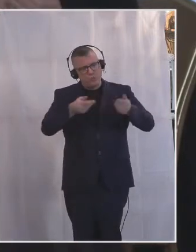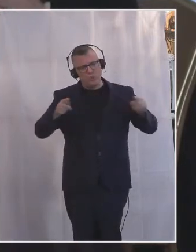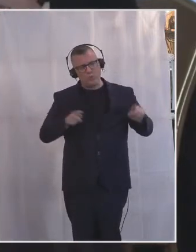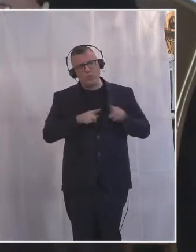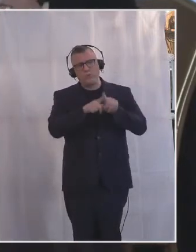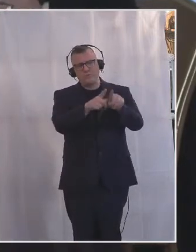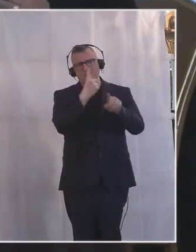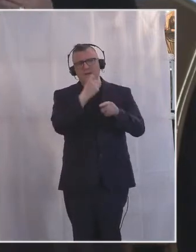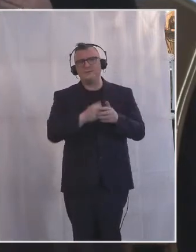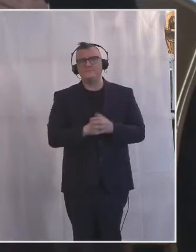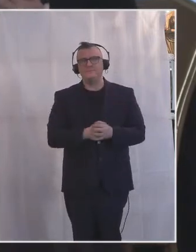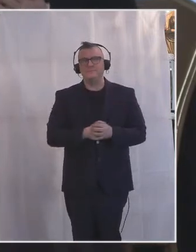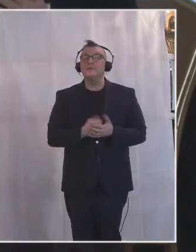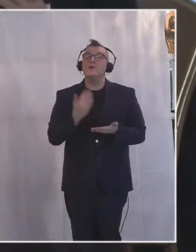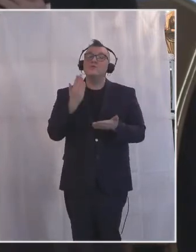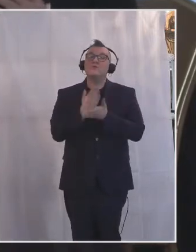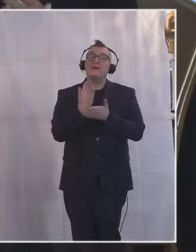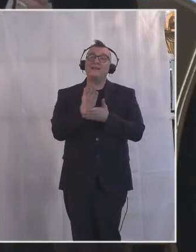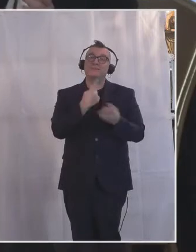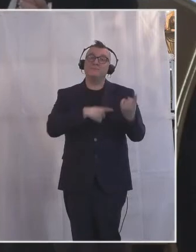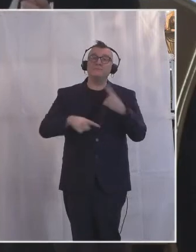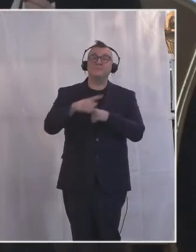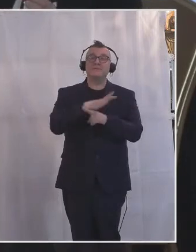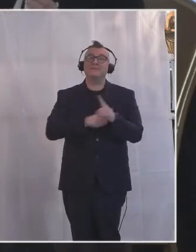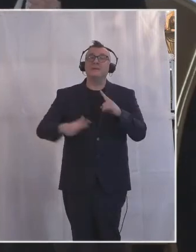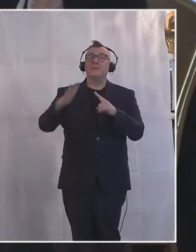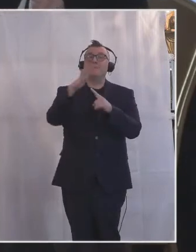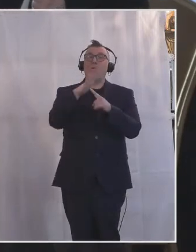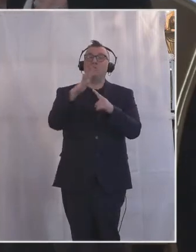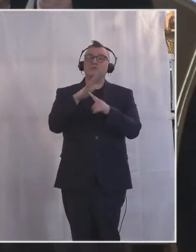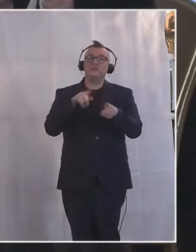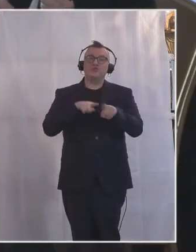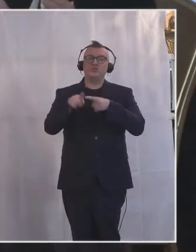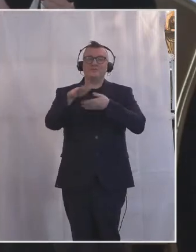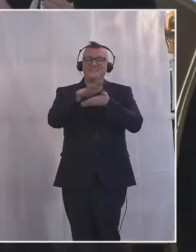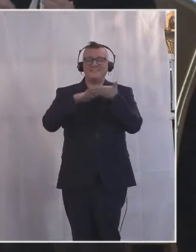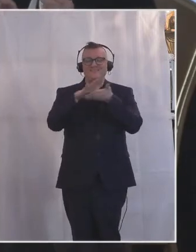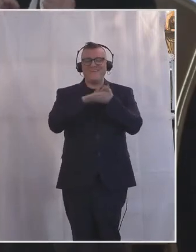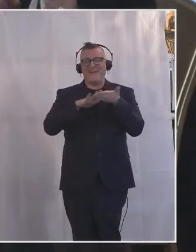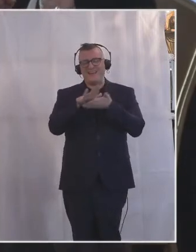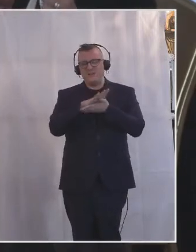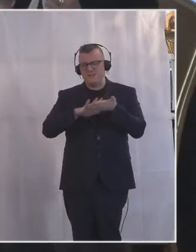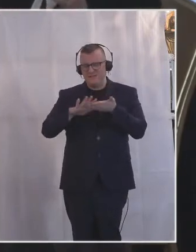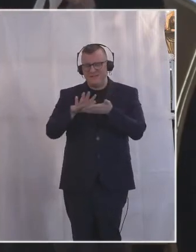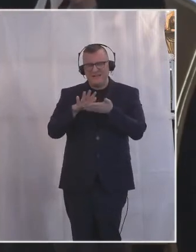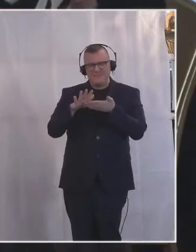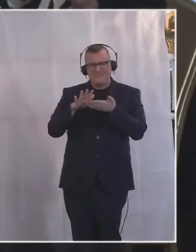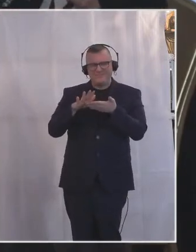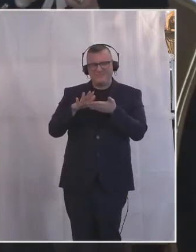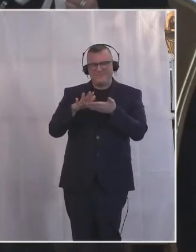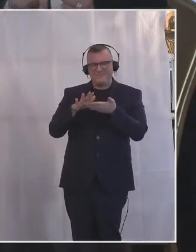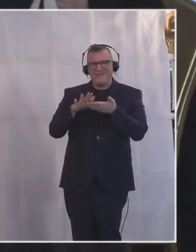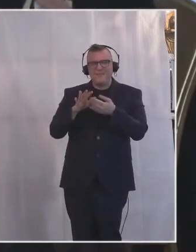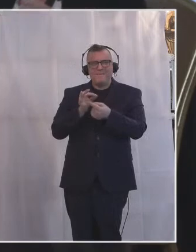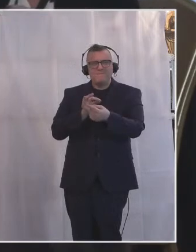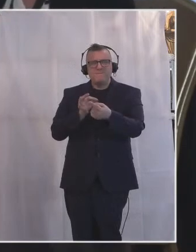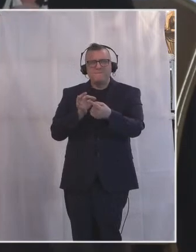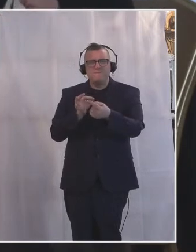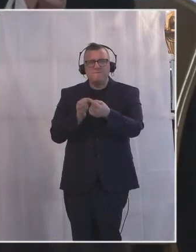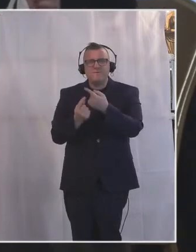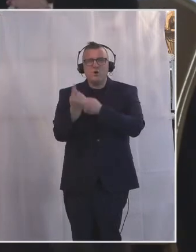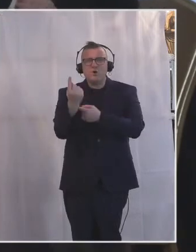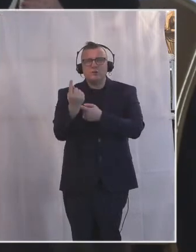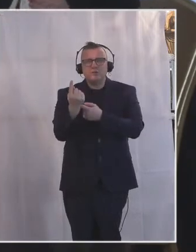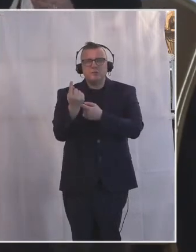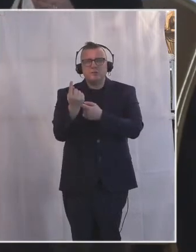And so it's important defining what those first niche customers are, your beachhead market,